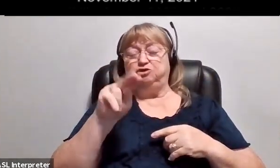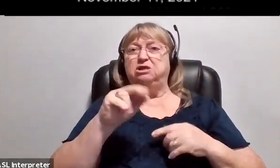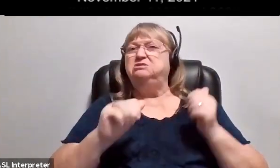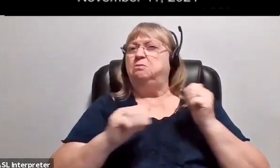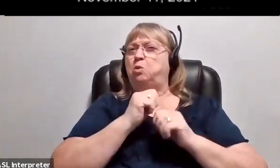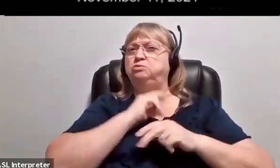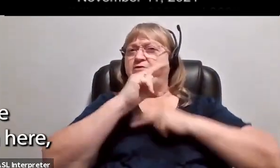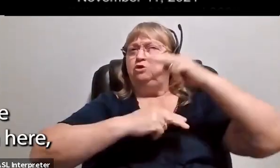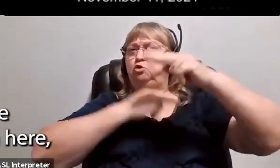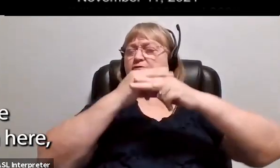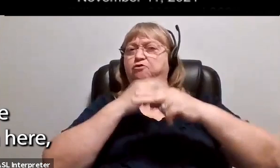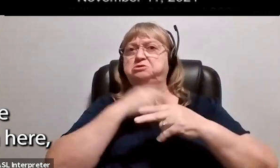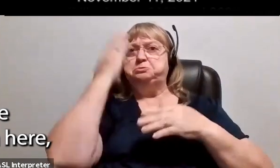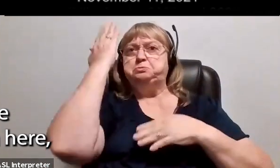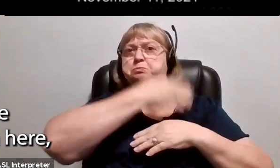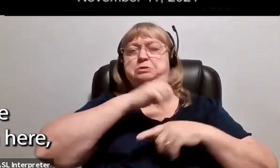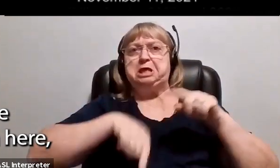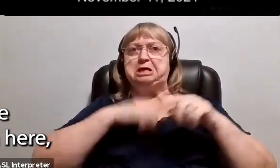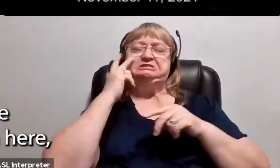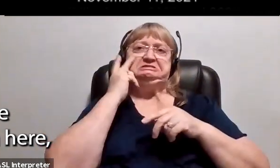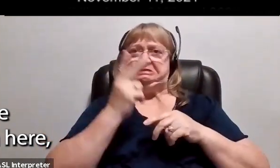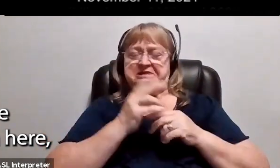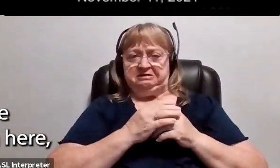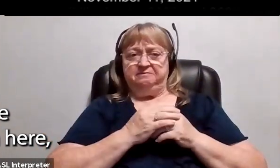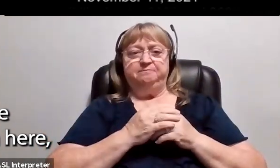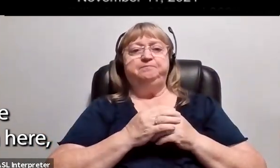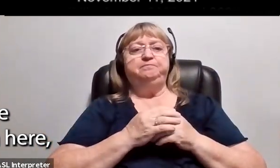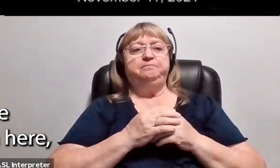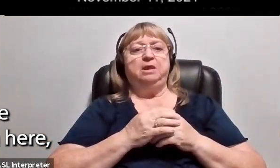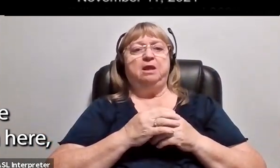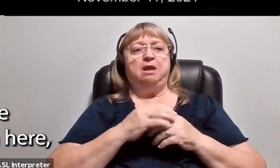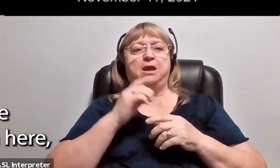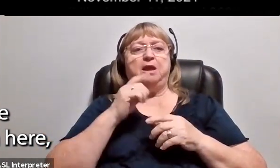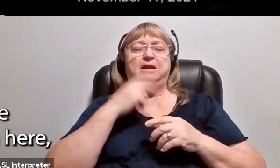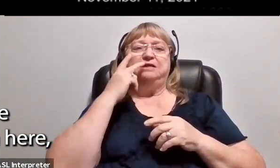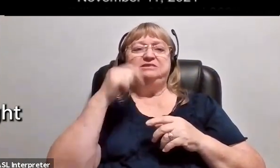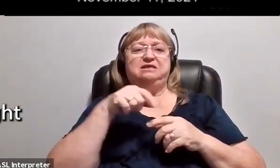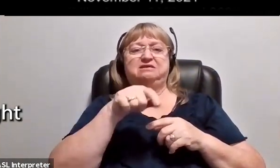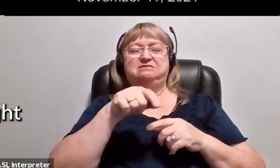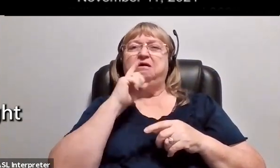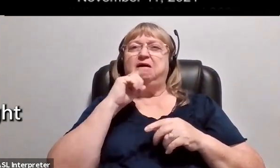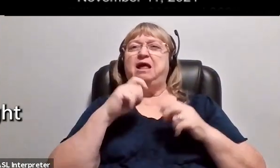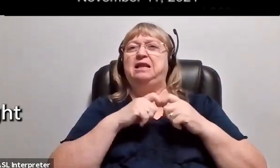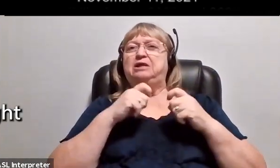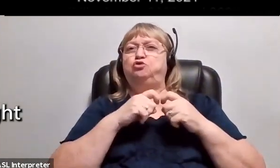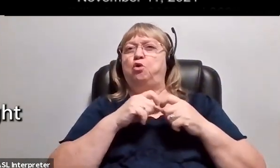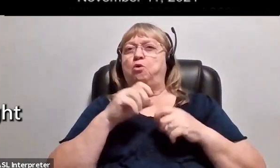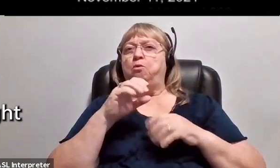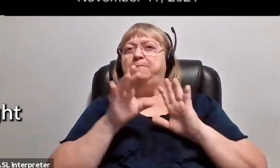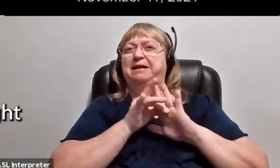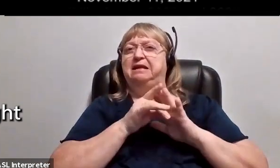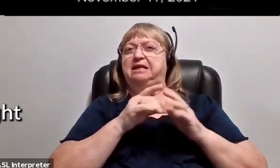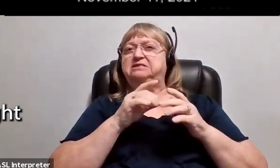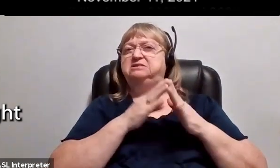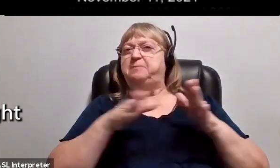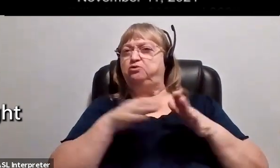our eyes. And so as I mentioned, there's a picture of a cartoon image of an electromagnetic spectrum down here, and it shows the range of